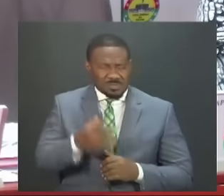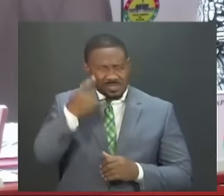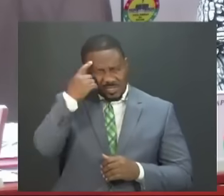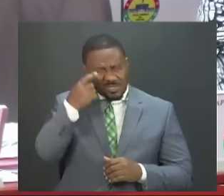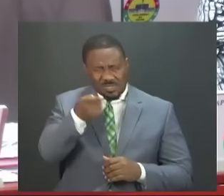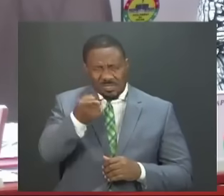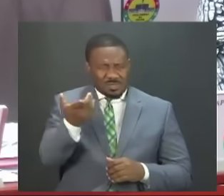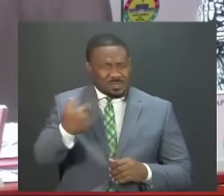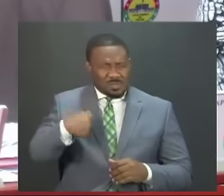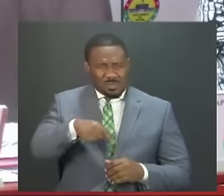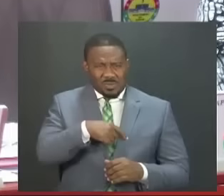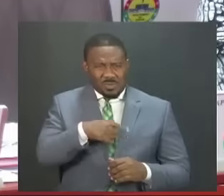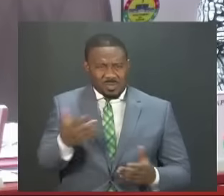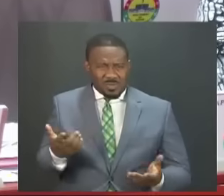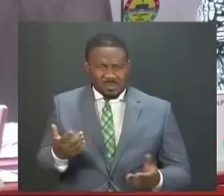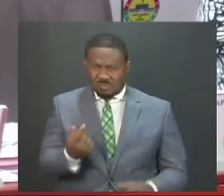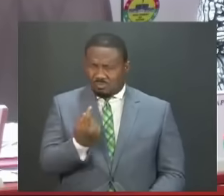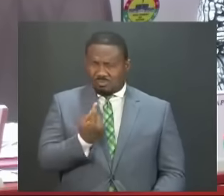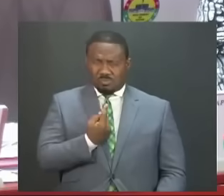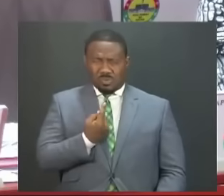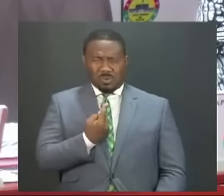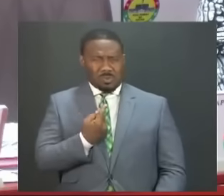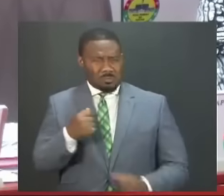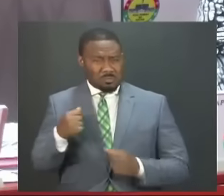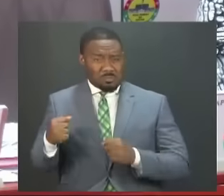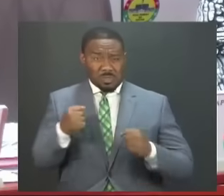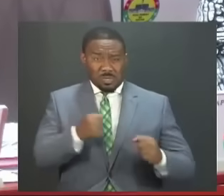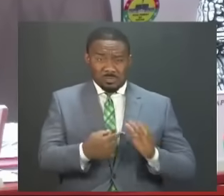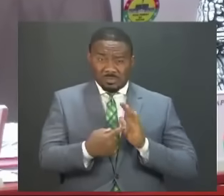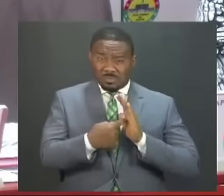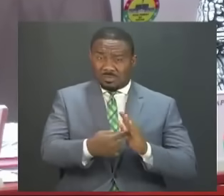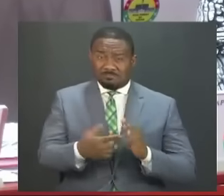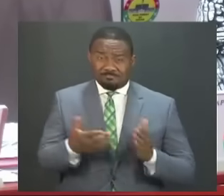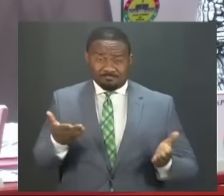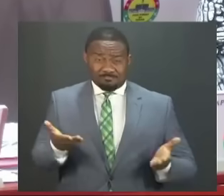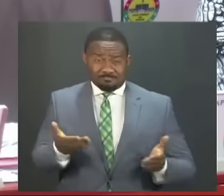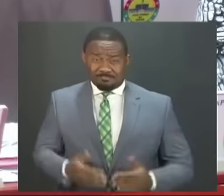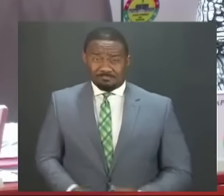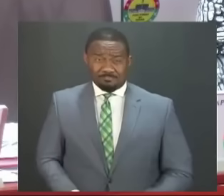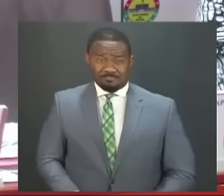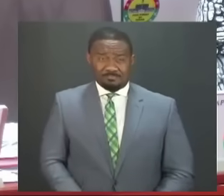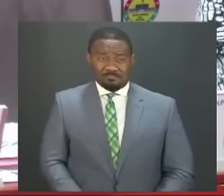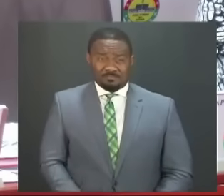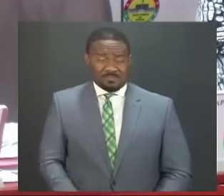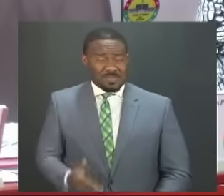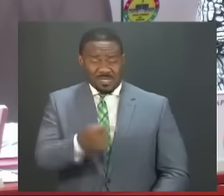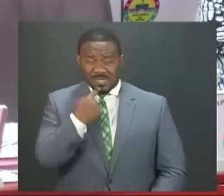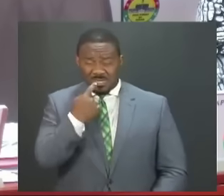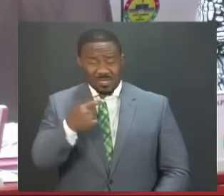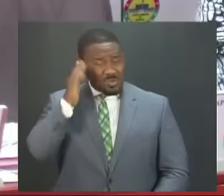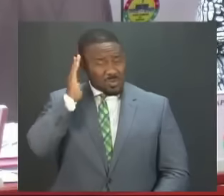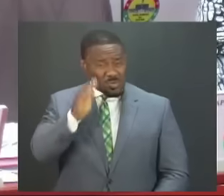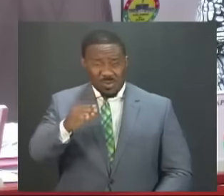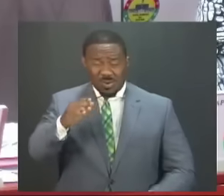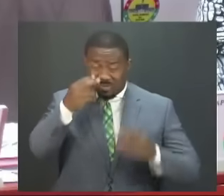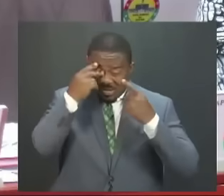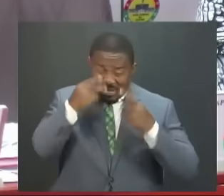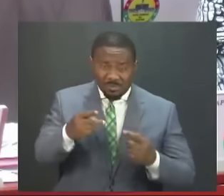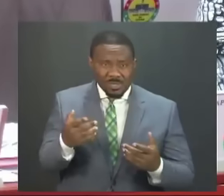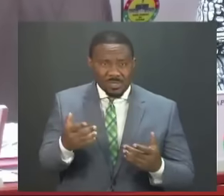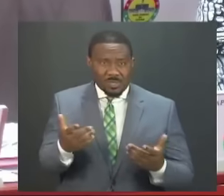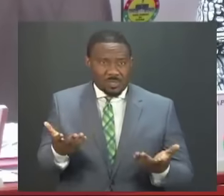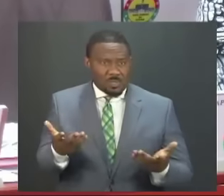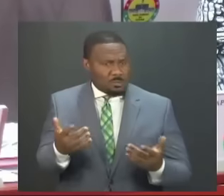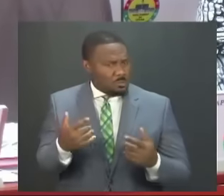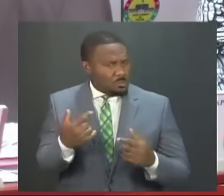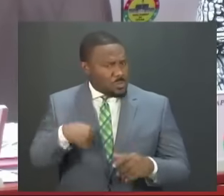dealing with a one-man power, show of power in this country, by saying it will happen, it will happen. We are not into blows. We